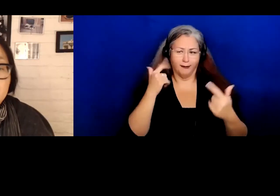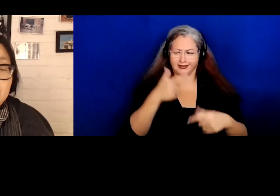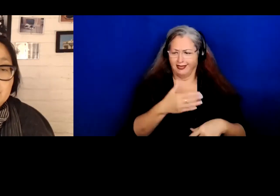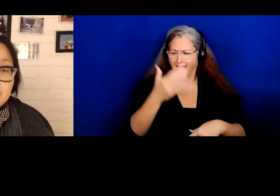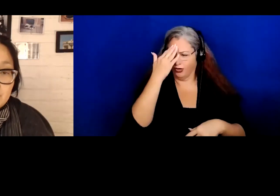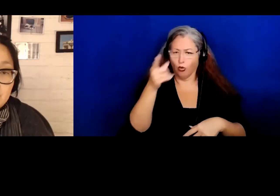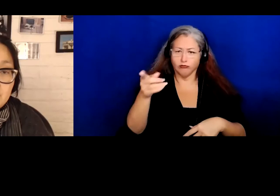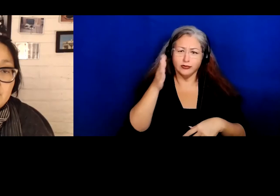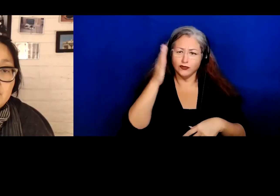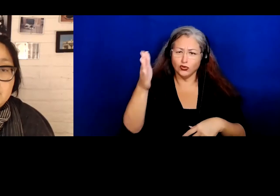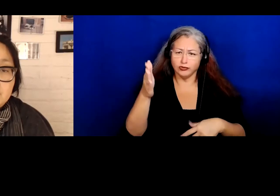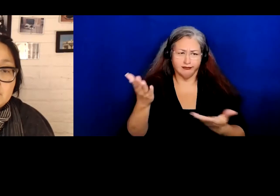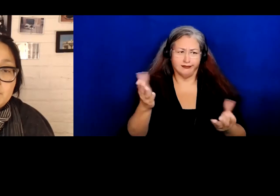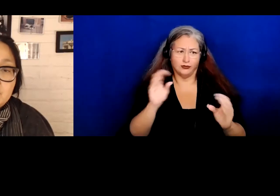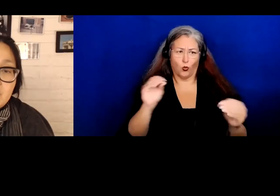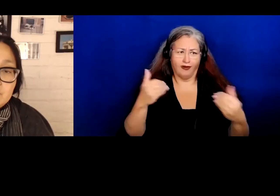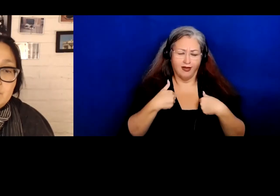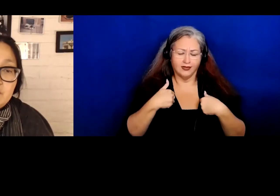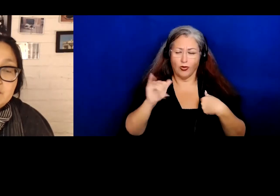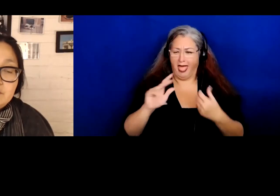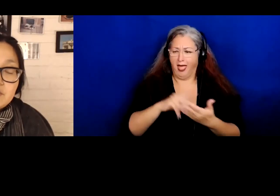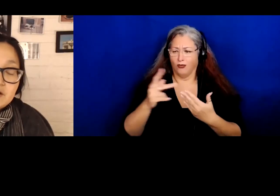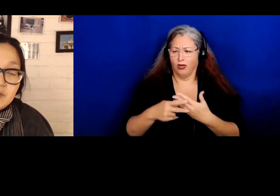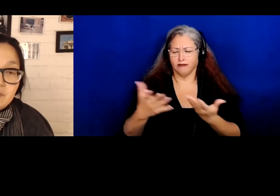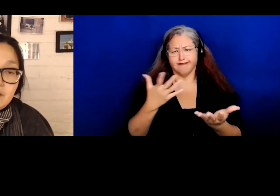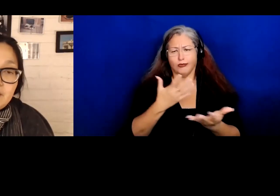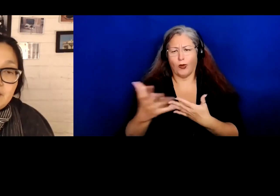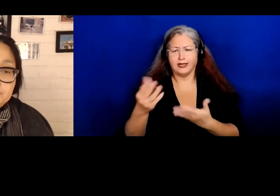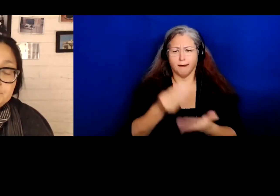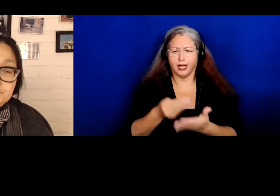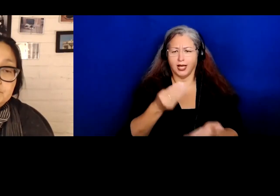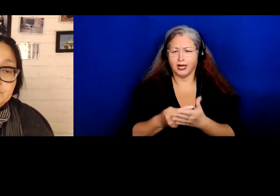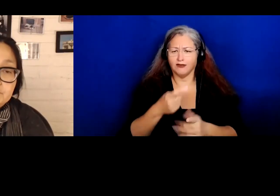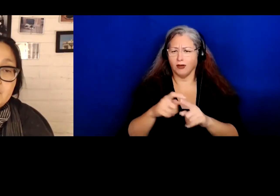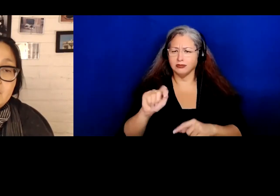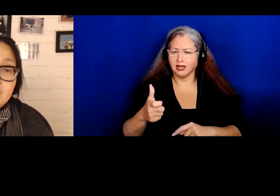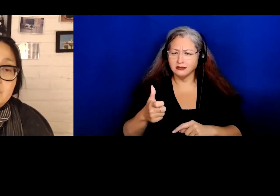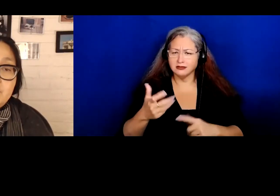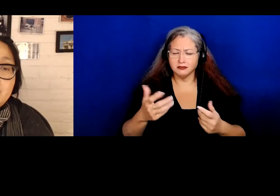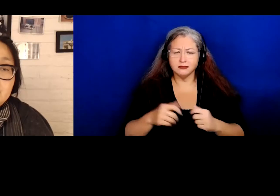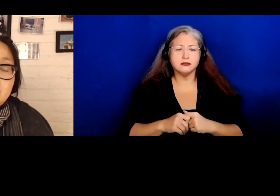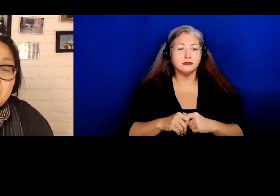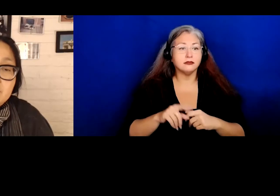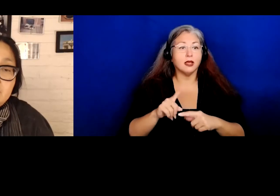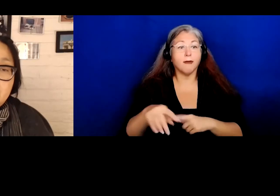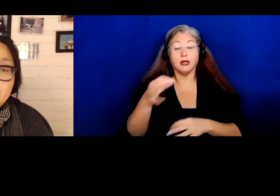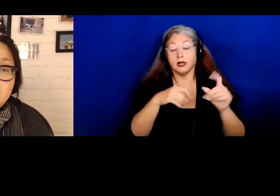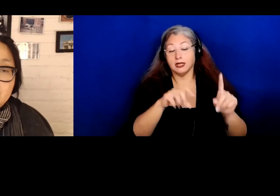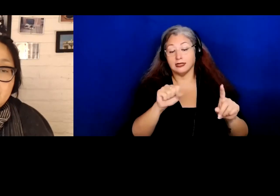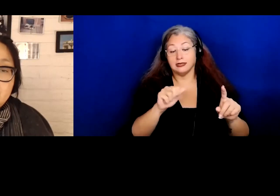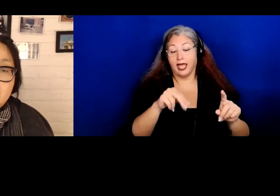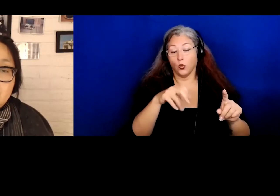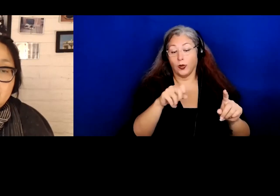to have no future, so such programs would be a waste of taxpayer money. But at San Quentin, the